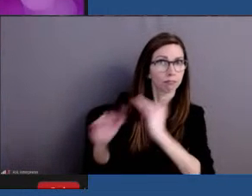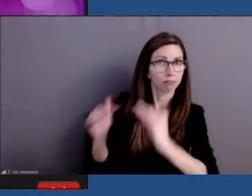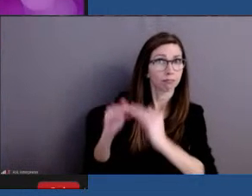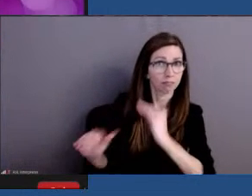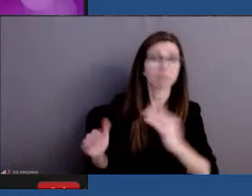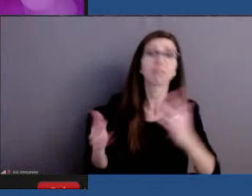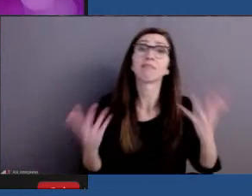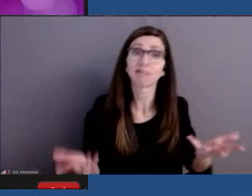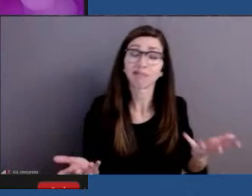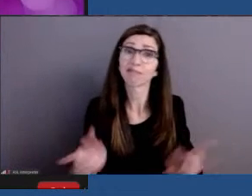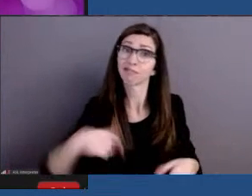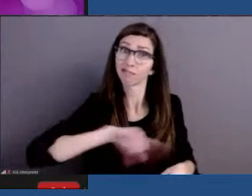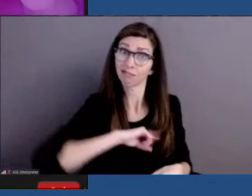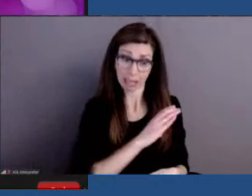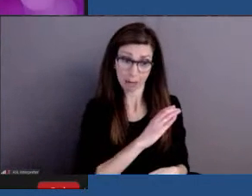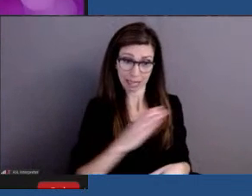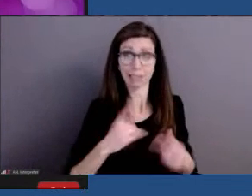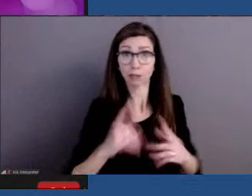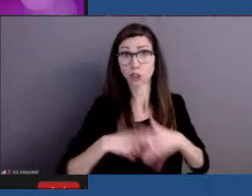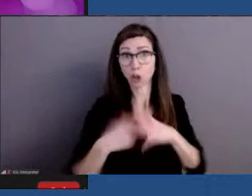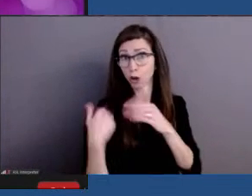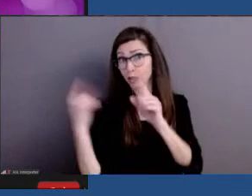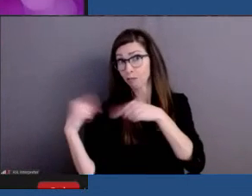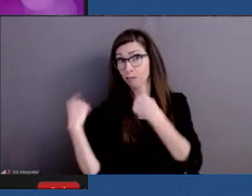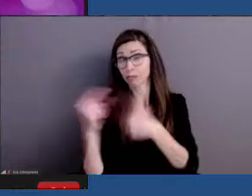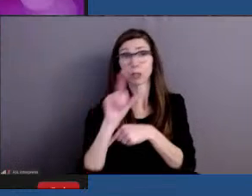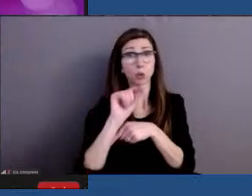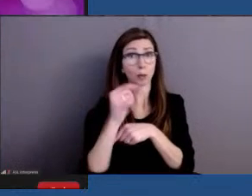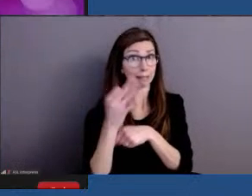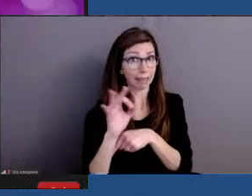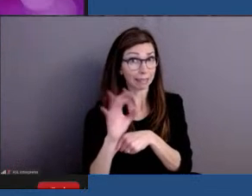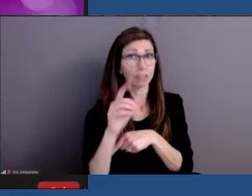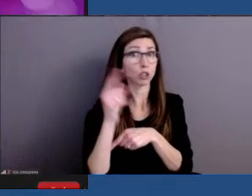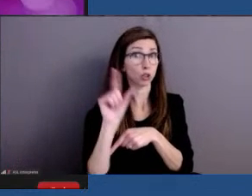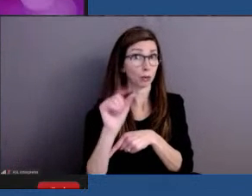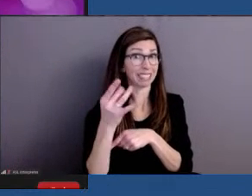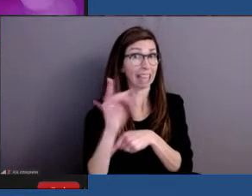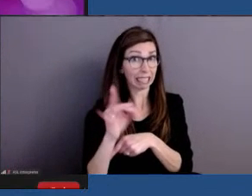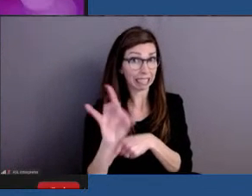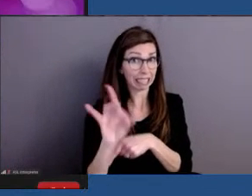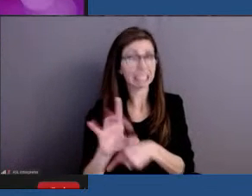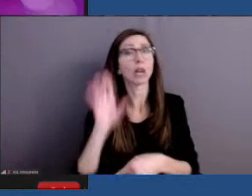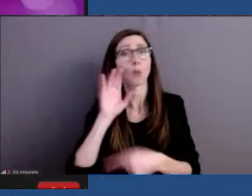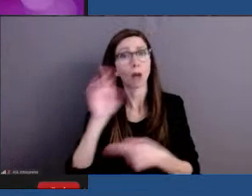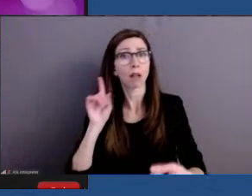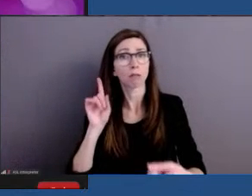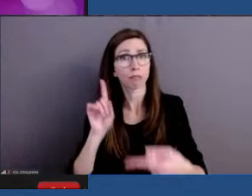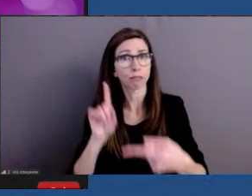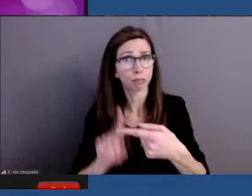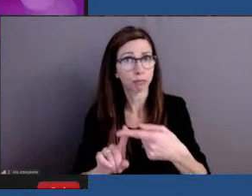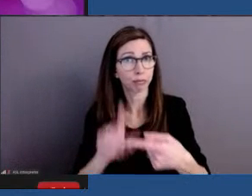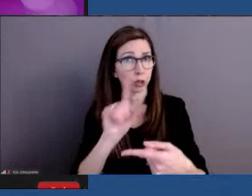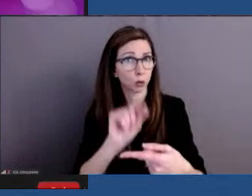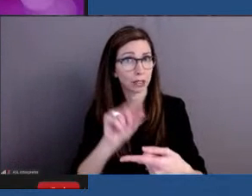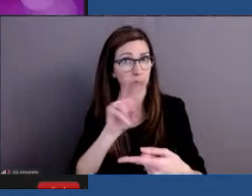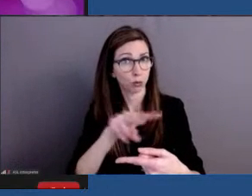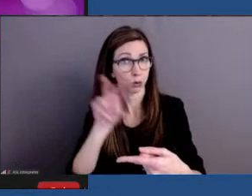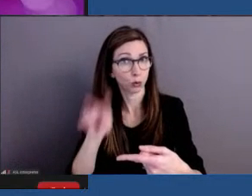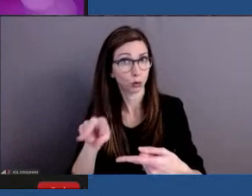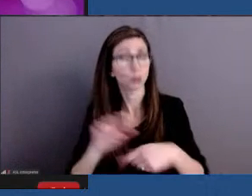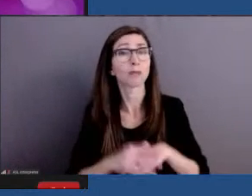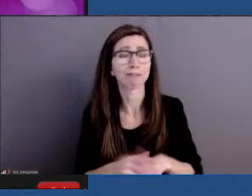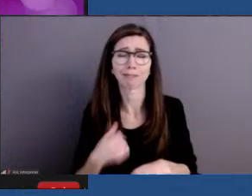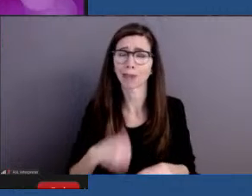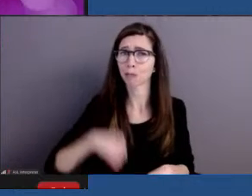Committee started its work in 2018, and we will go on continuing our work until 2022. I'm proud to serve with so many